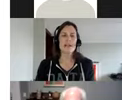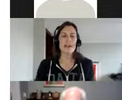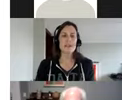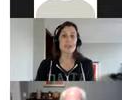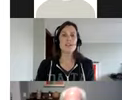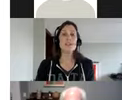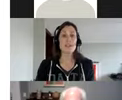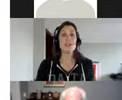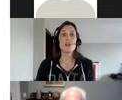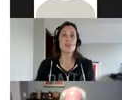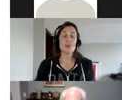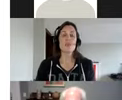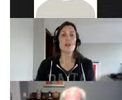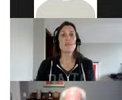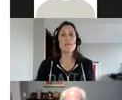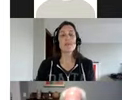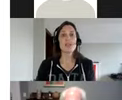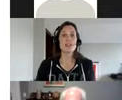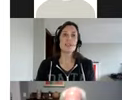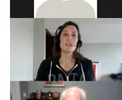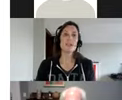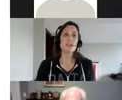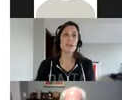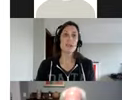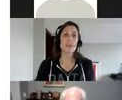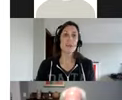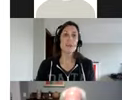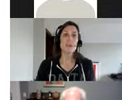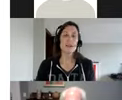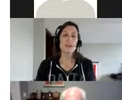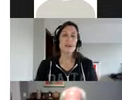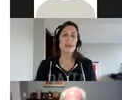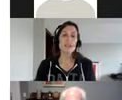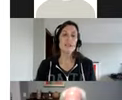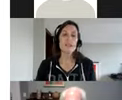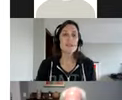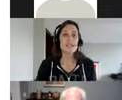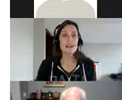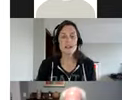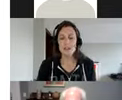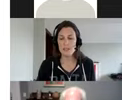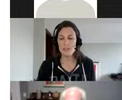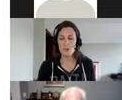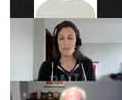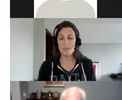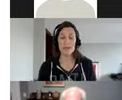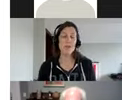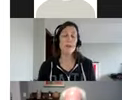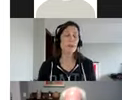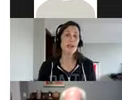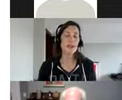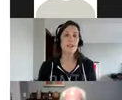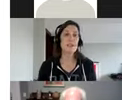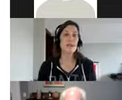And that is because there is no unicorn map projection that solves all of our problems. You know, in self-service analytics, you know, we've picked